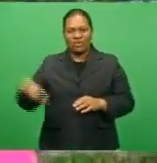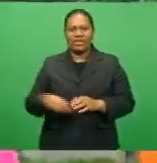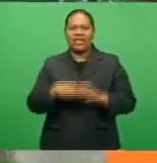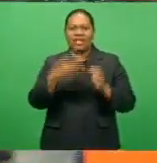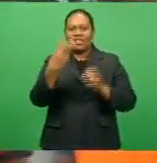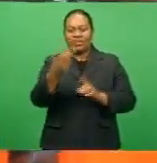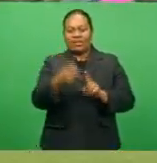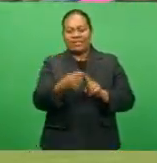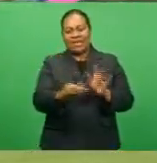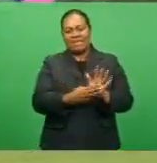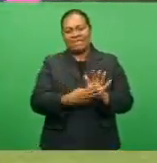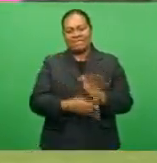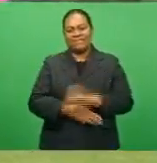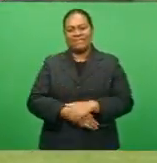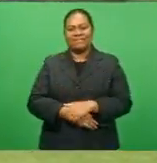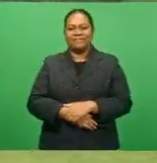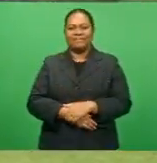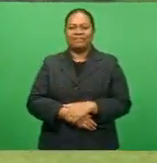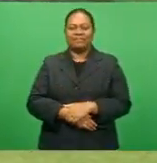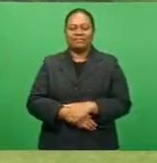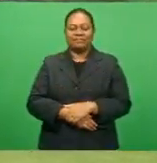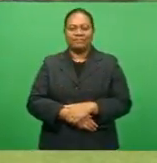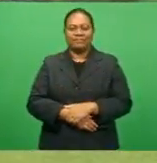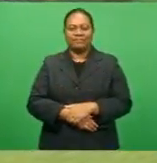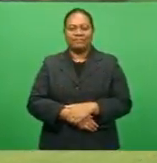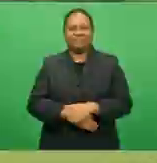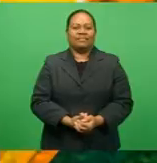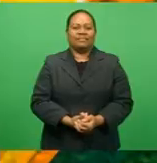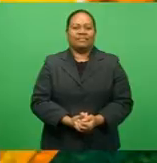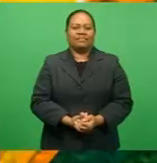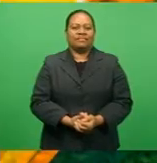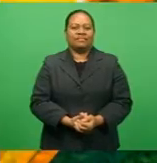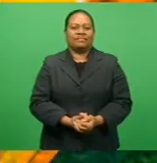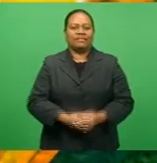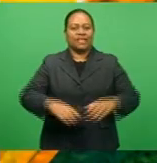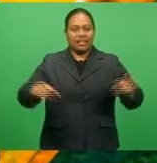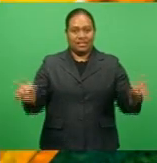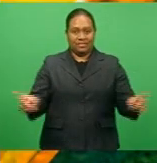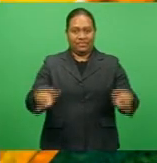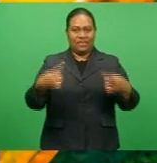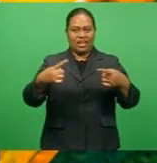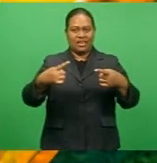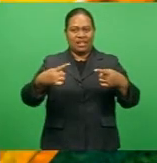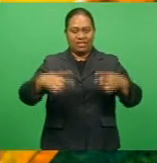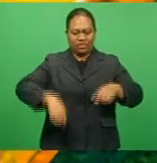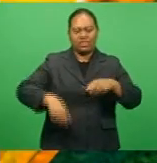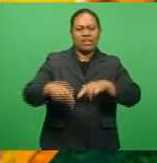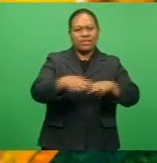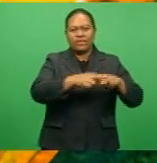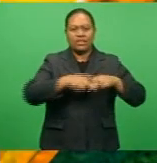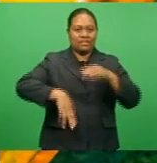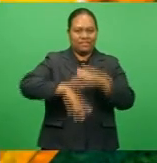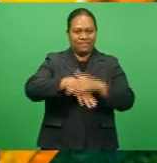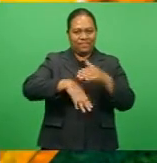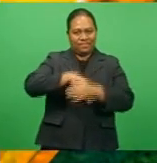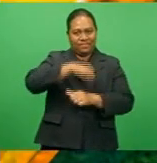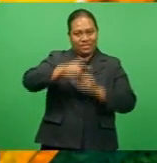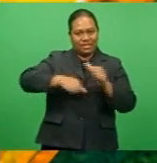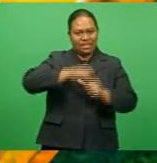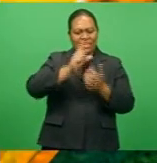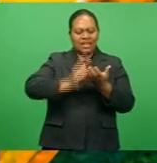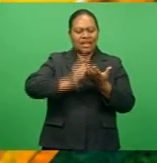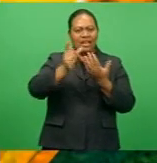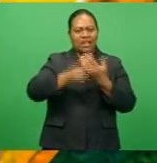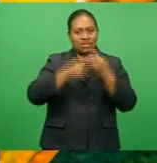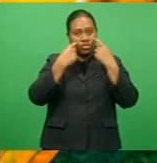at 3 p.m. Carlini Tavi, FBC Sports. The final tournament on the Fiji Football Association calendar promises